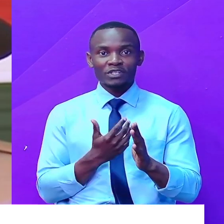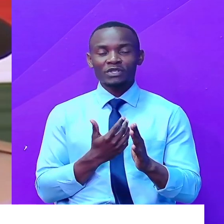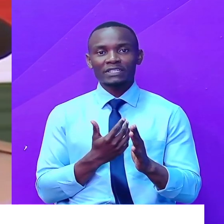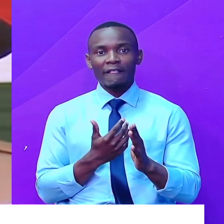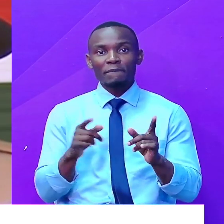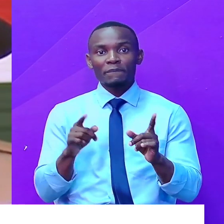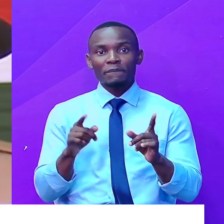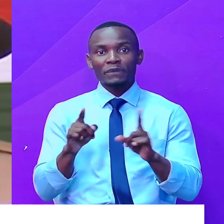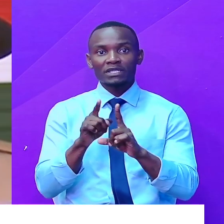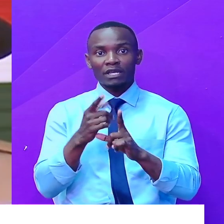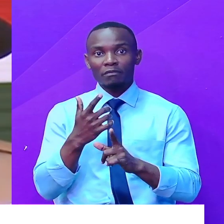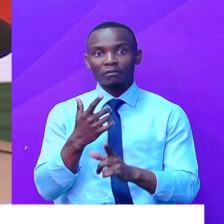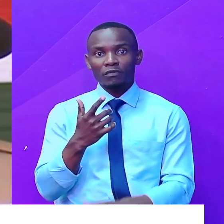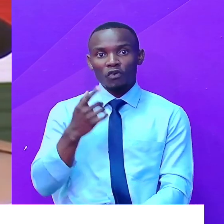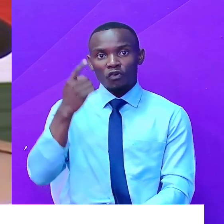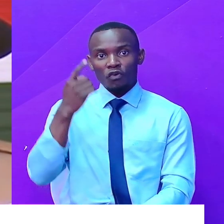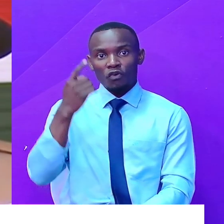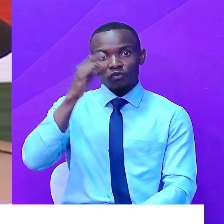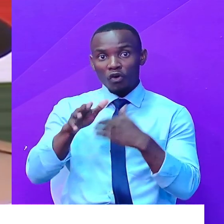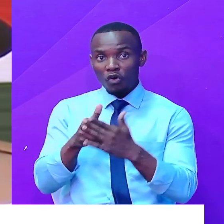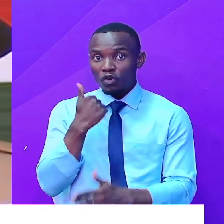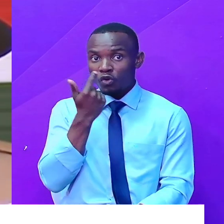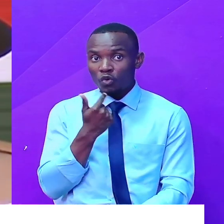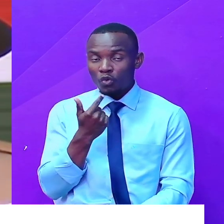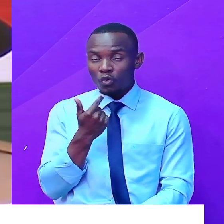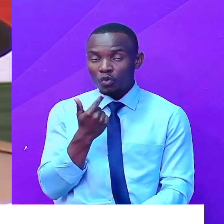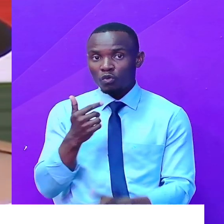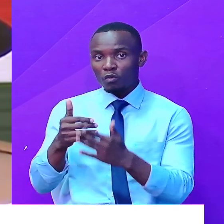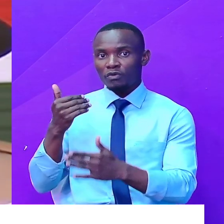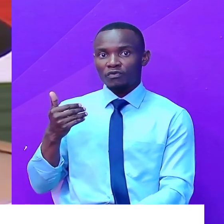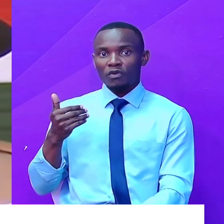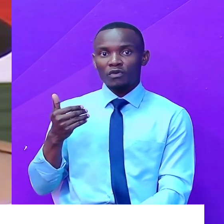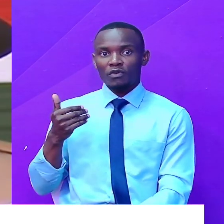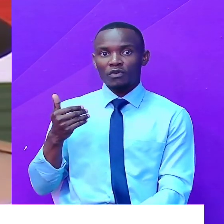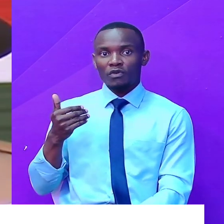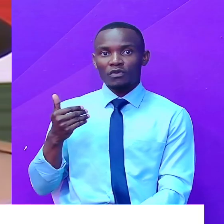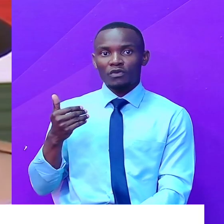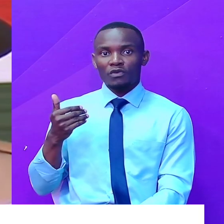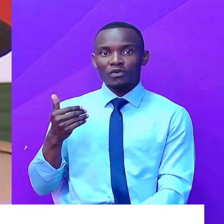those whose sole aim was to perpetuate the colonial order.